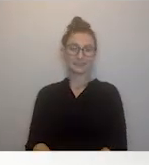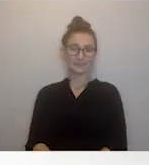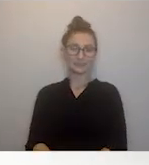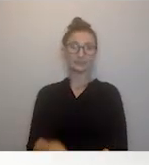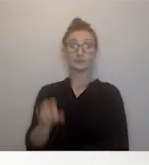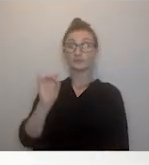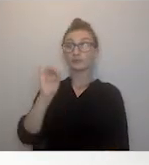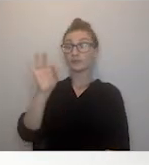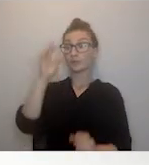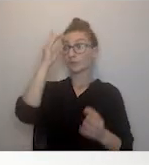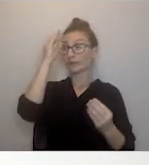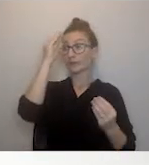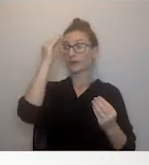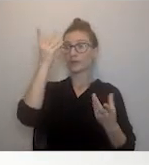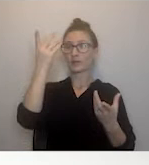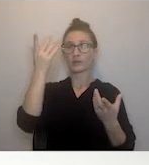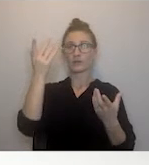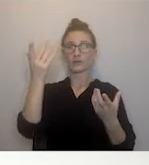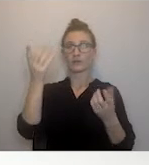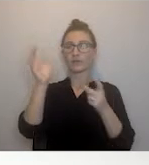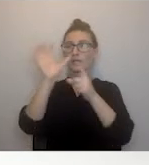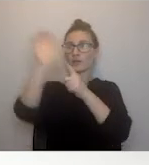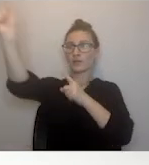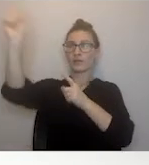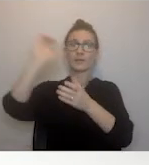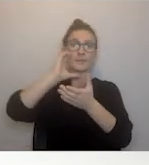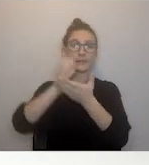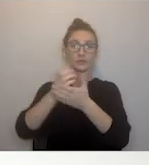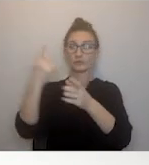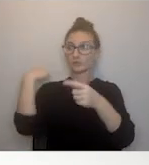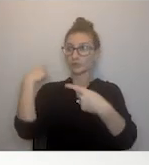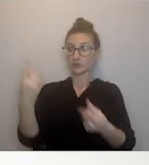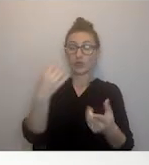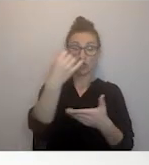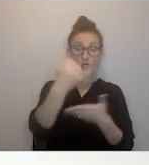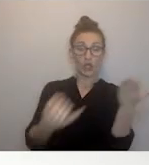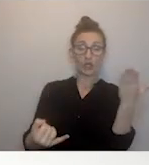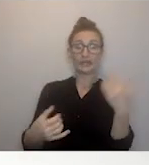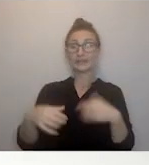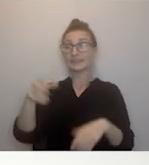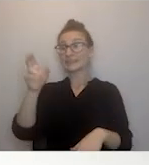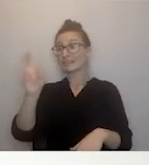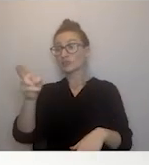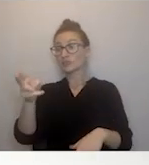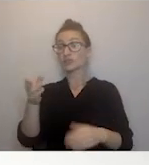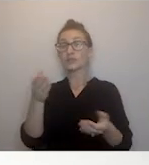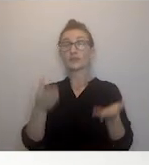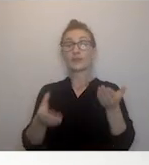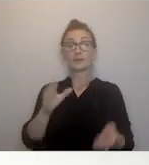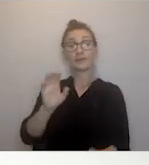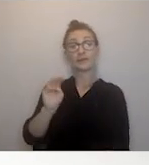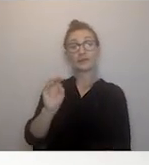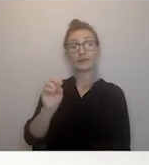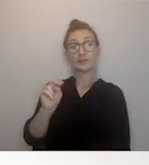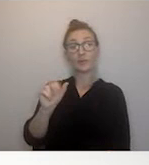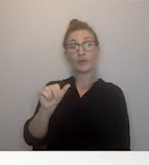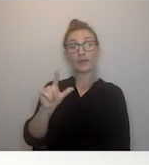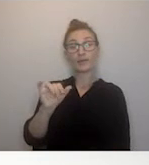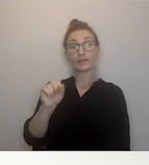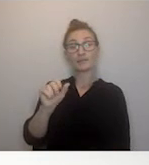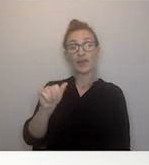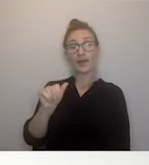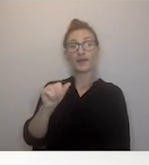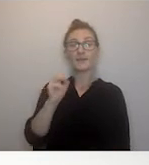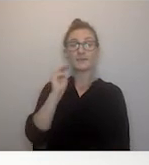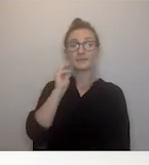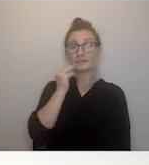So if you're thinking about some of the most iconic pictures in art and history, like maybe it's the Mona Lisa, maybe it's the farmer and